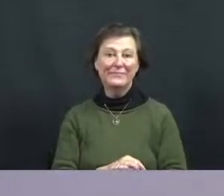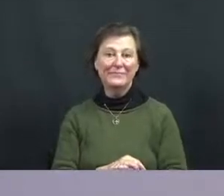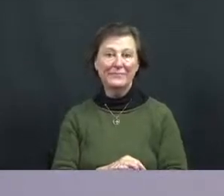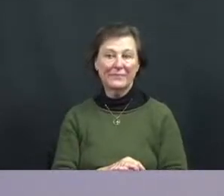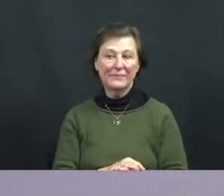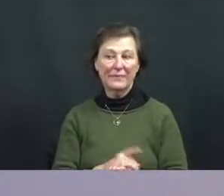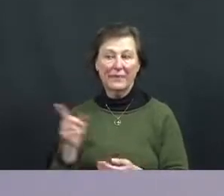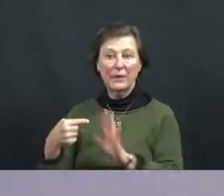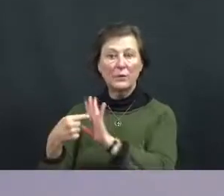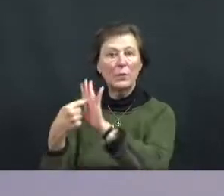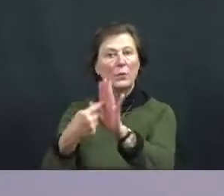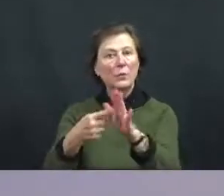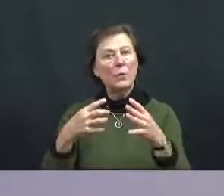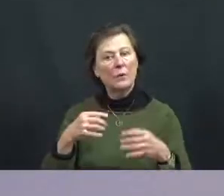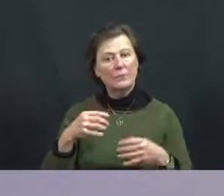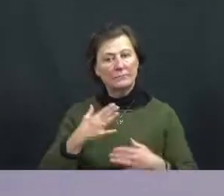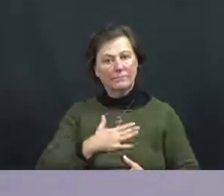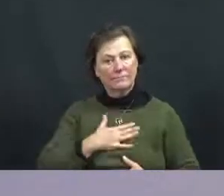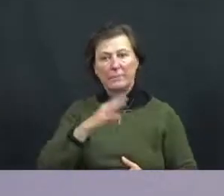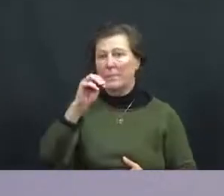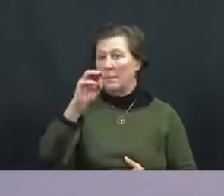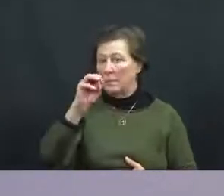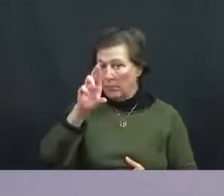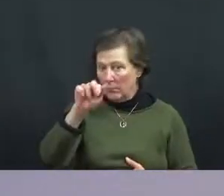who displayed moral courage,